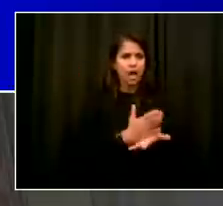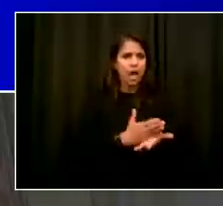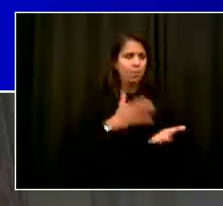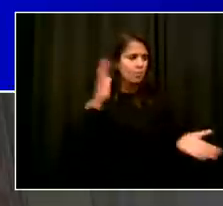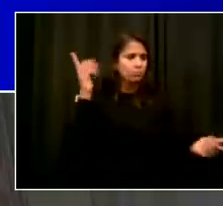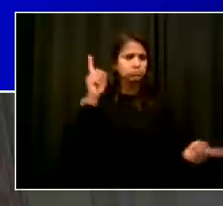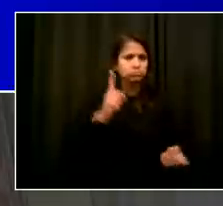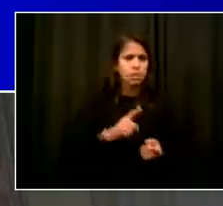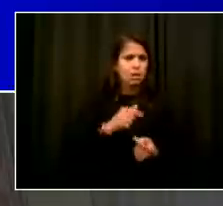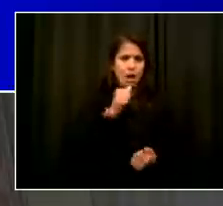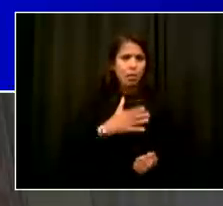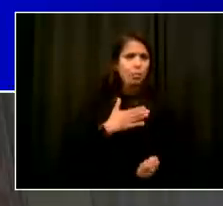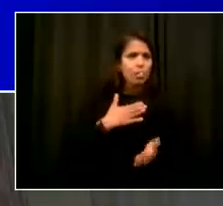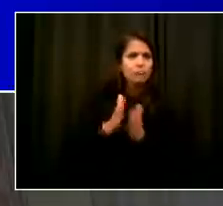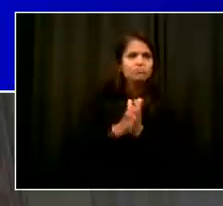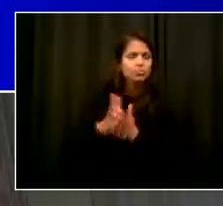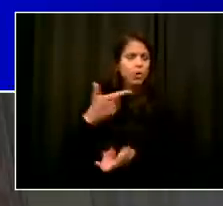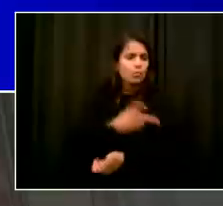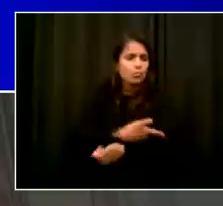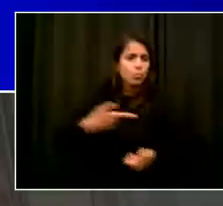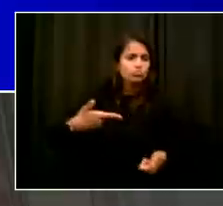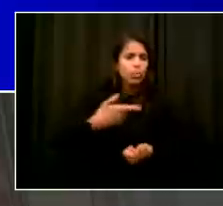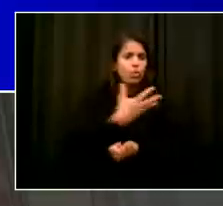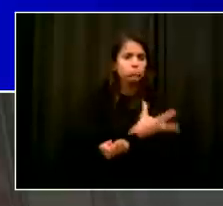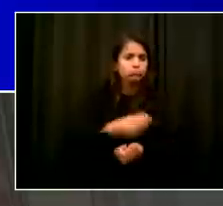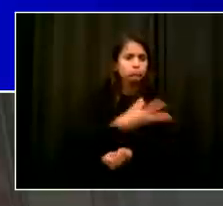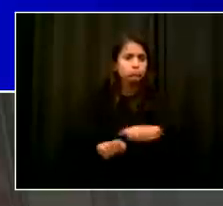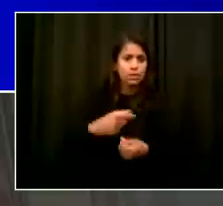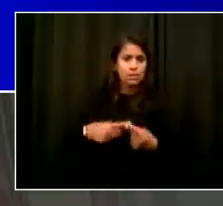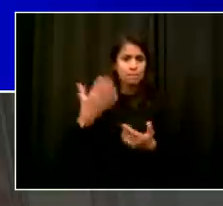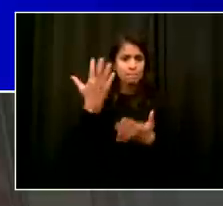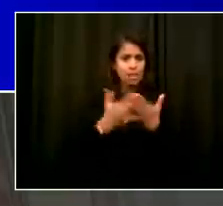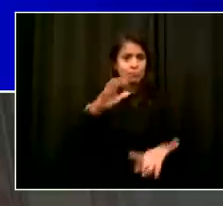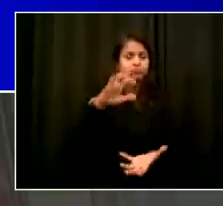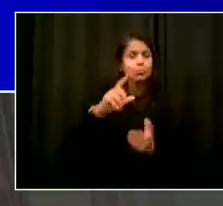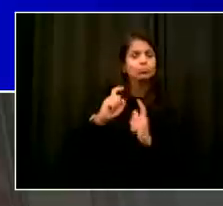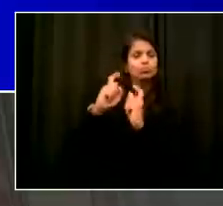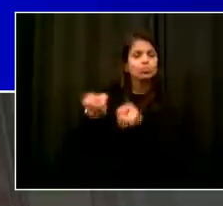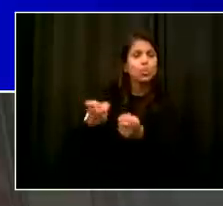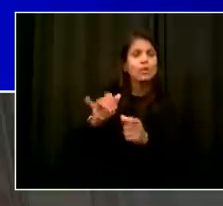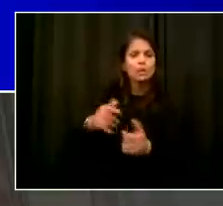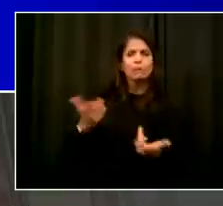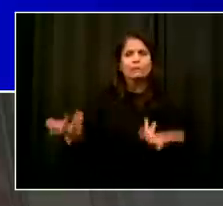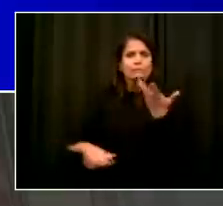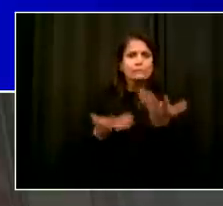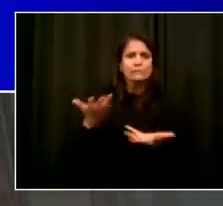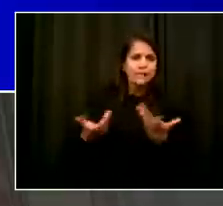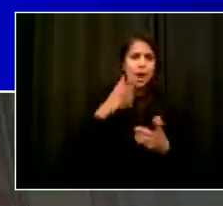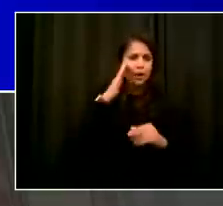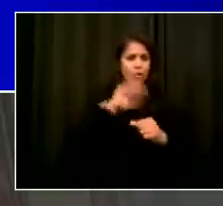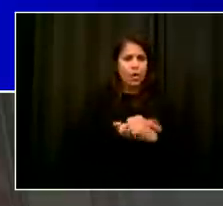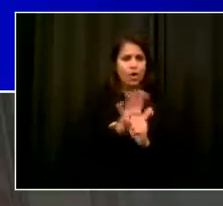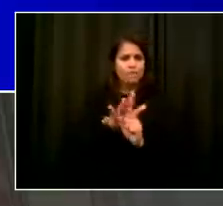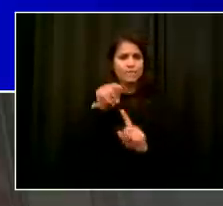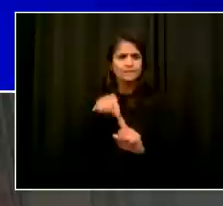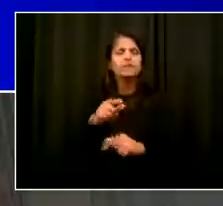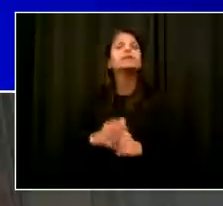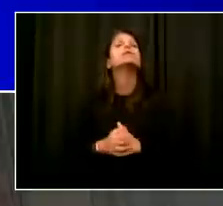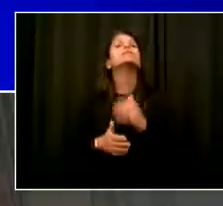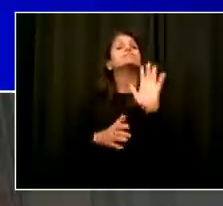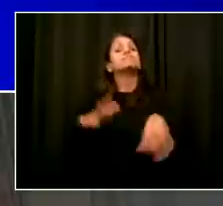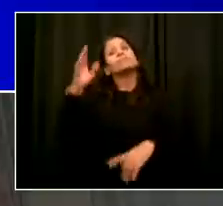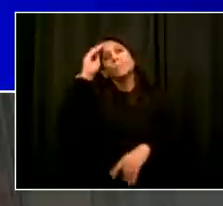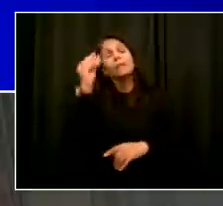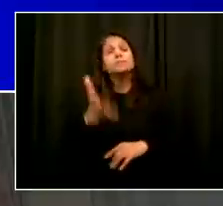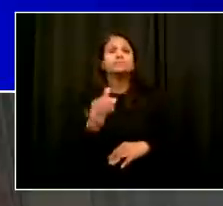down to every one of you who can help helping out. The current blood supply is down to just a few days. Just a few days. This is really